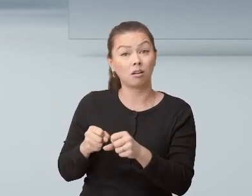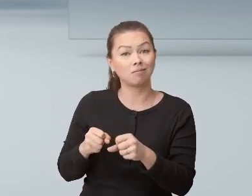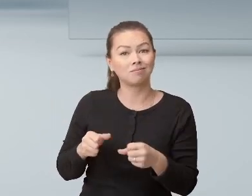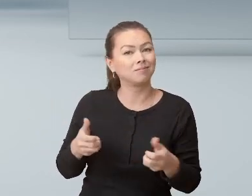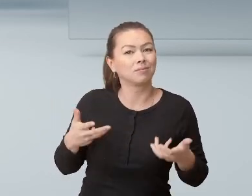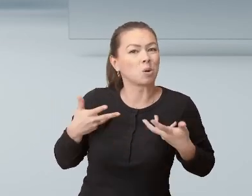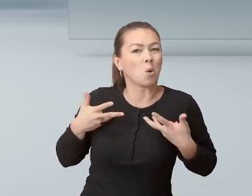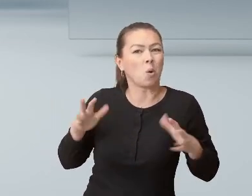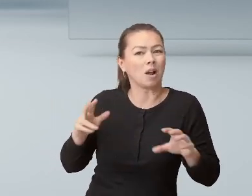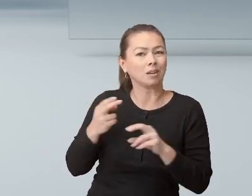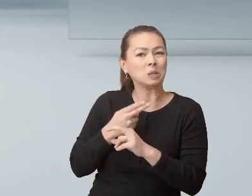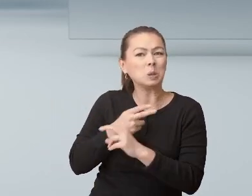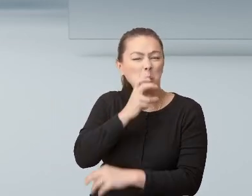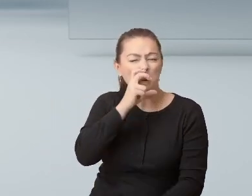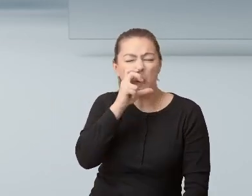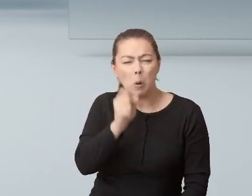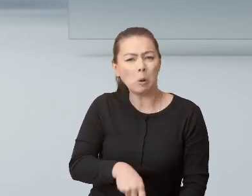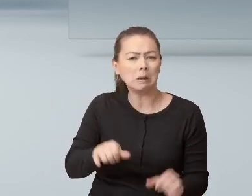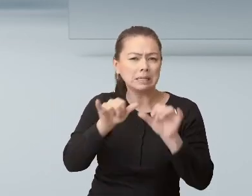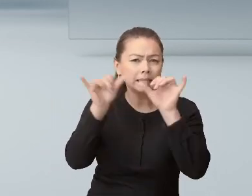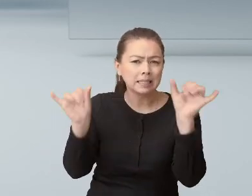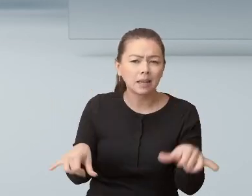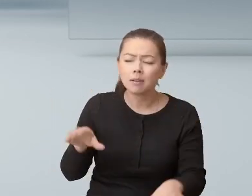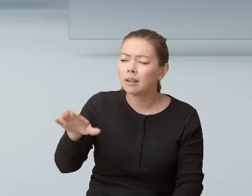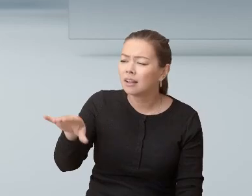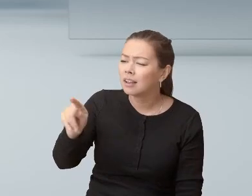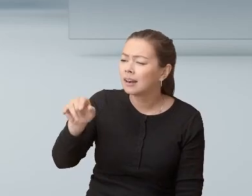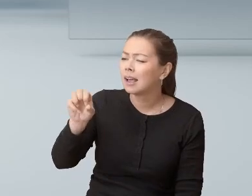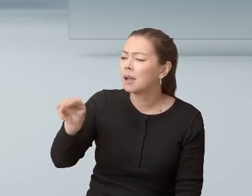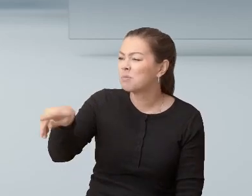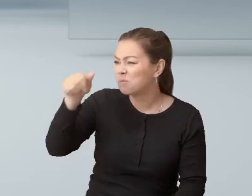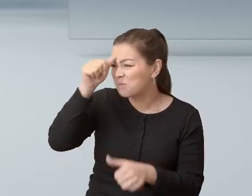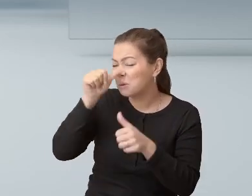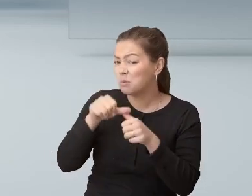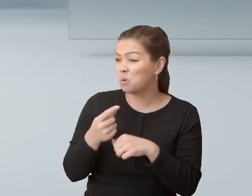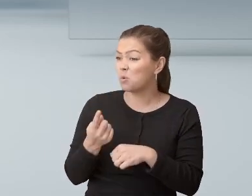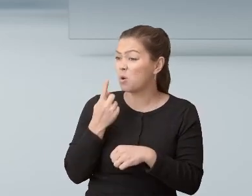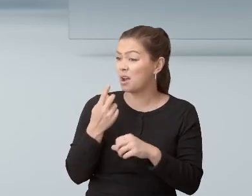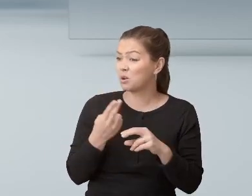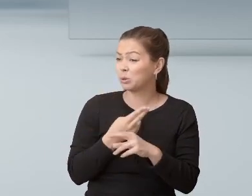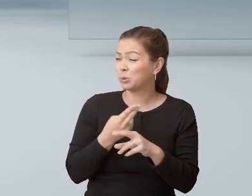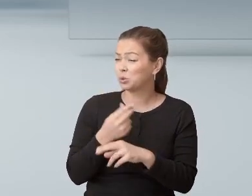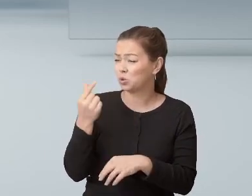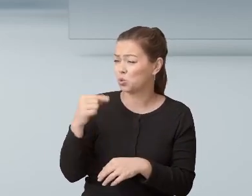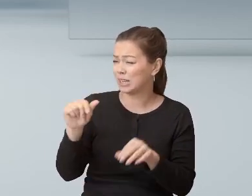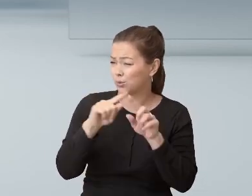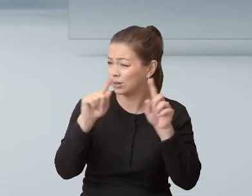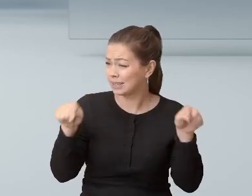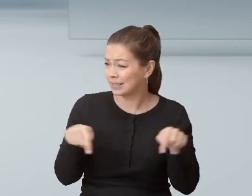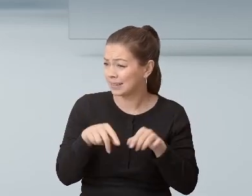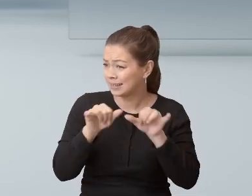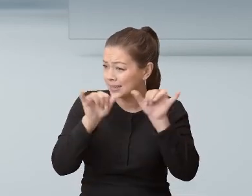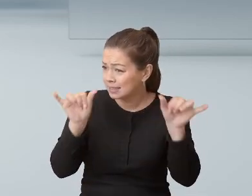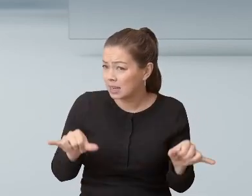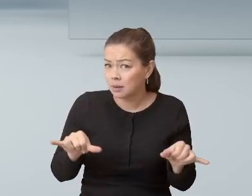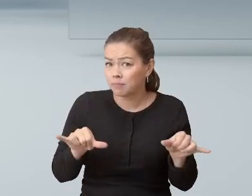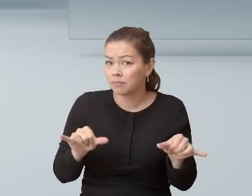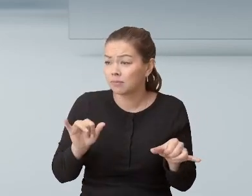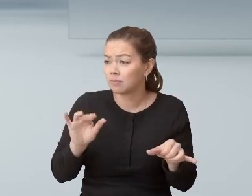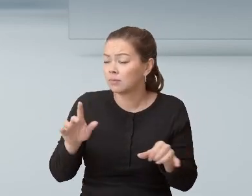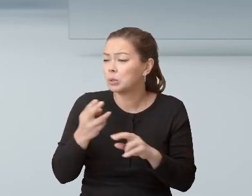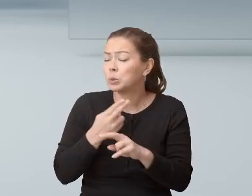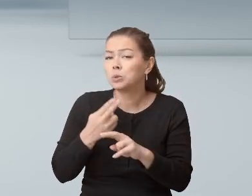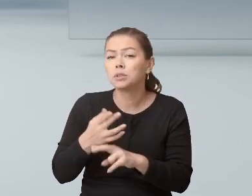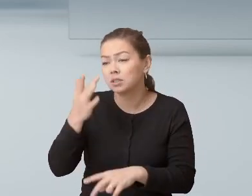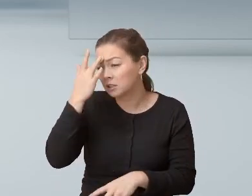system and they couldn't hire young people because they were all using smartphones that were more advanced than the ERP they had. This has happened